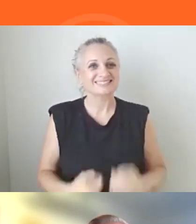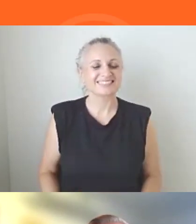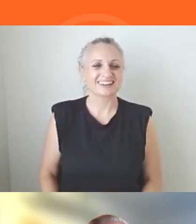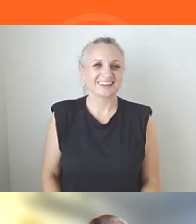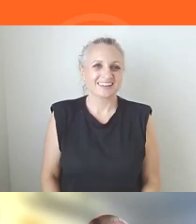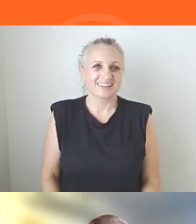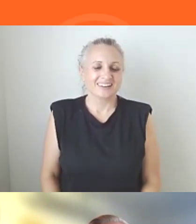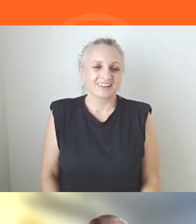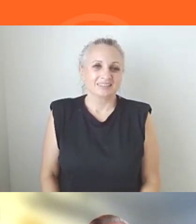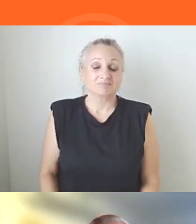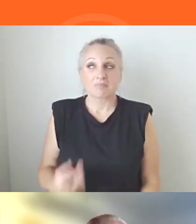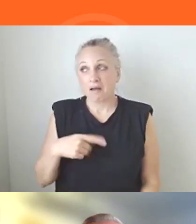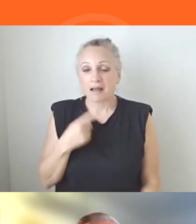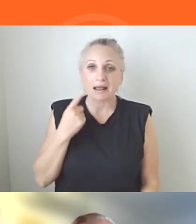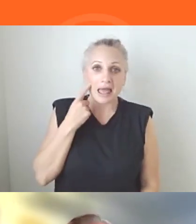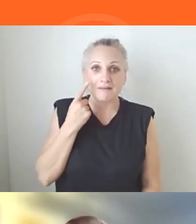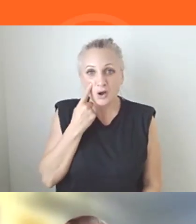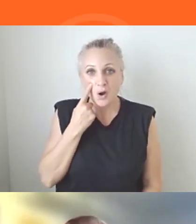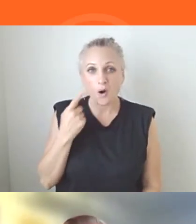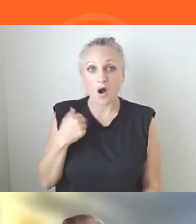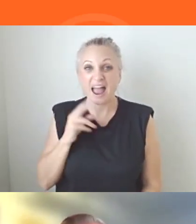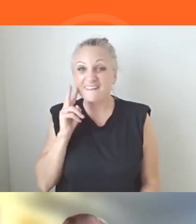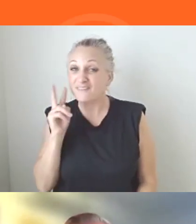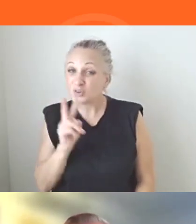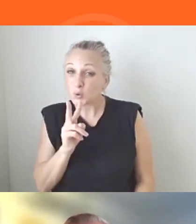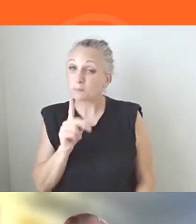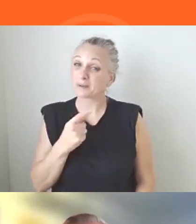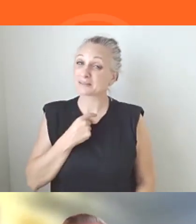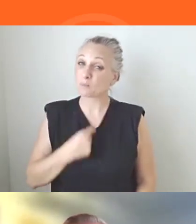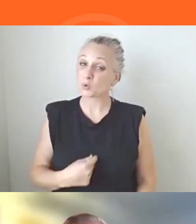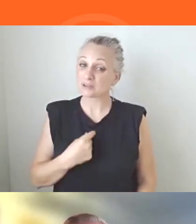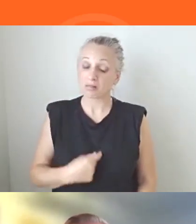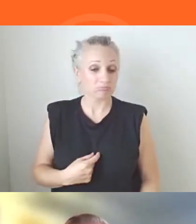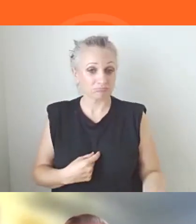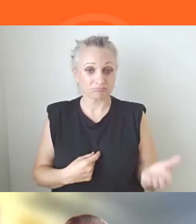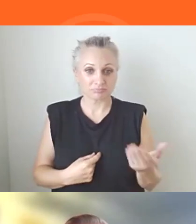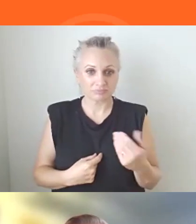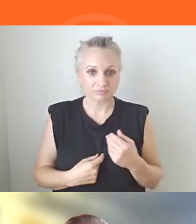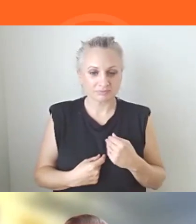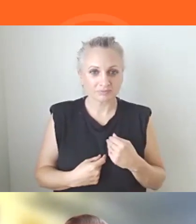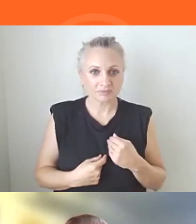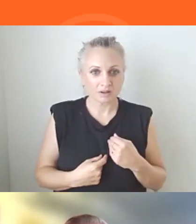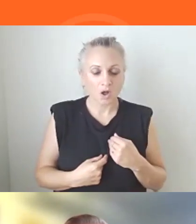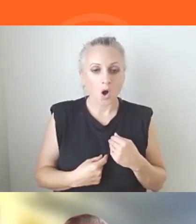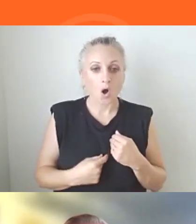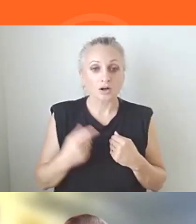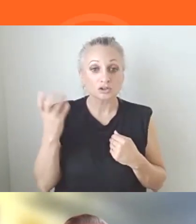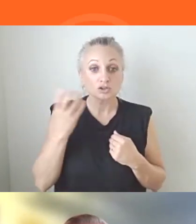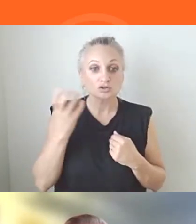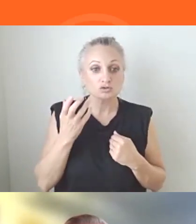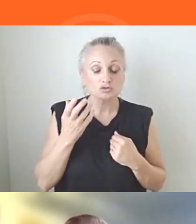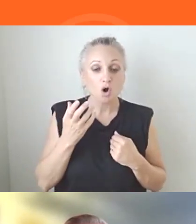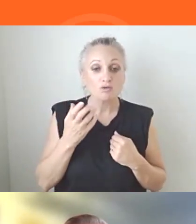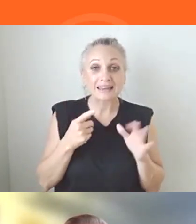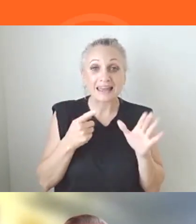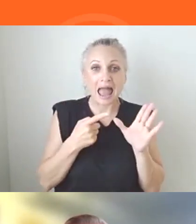I can have a go at that. I mean, I have a view. It's personal again, right? Yep, I mean, I think it's the